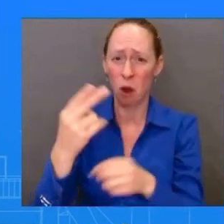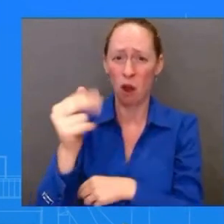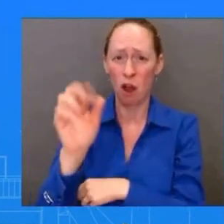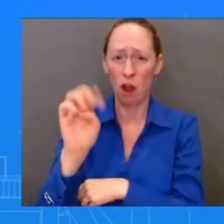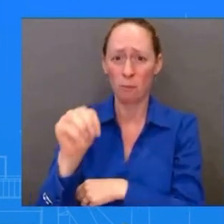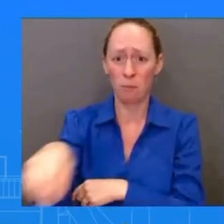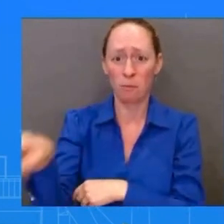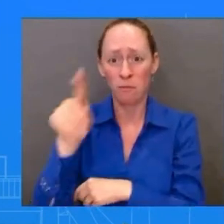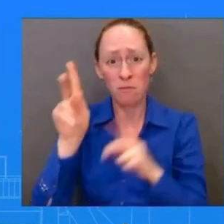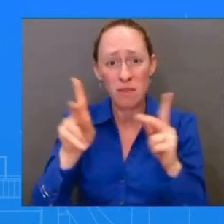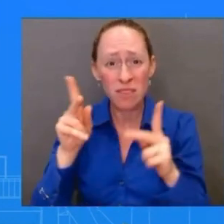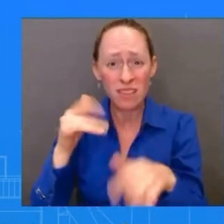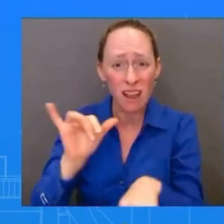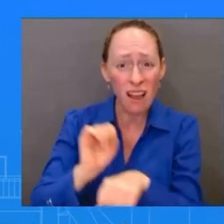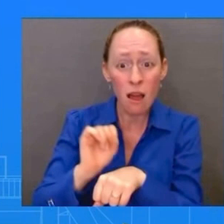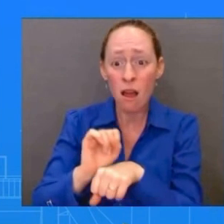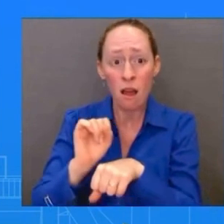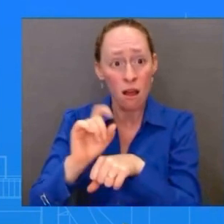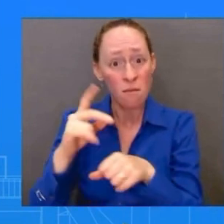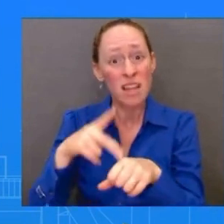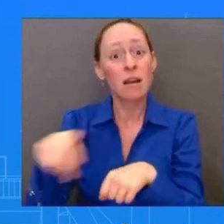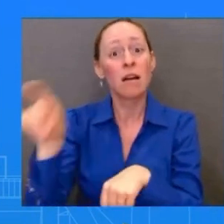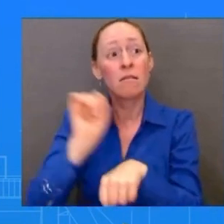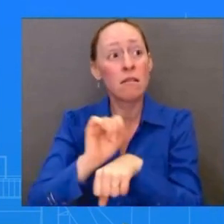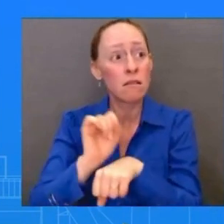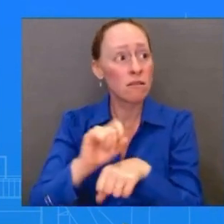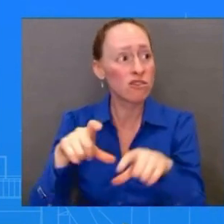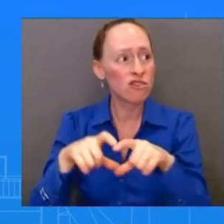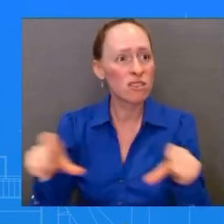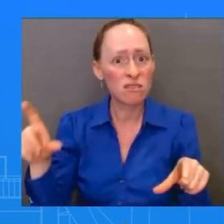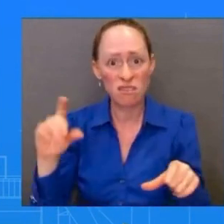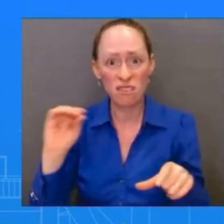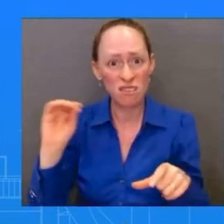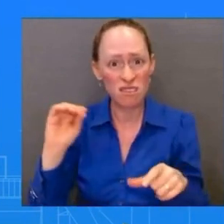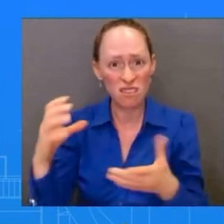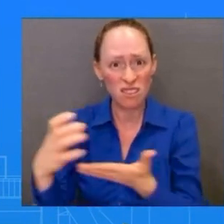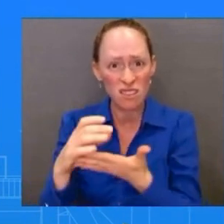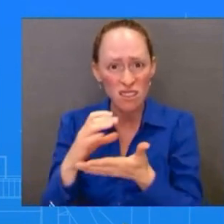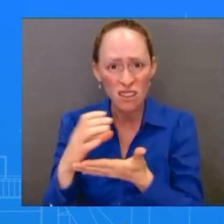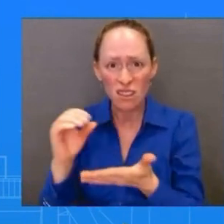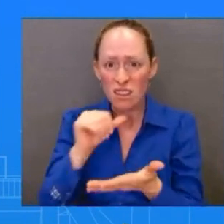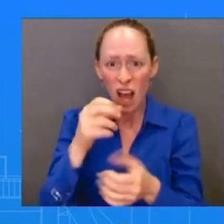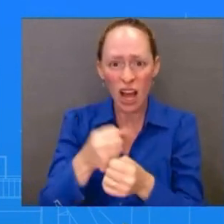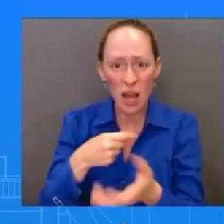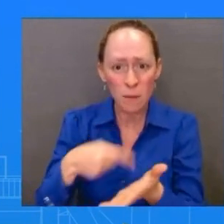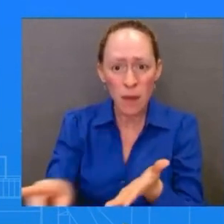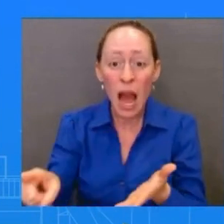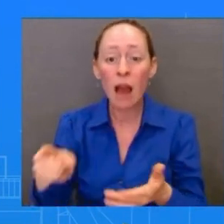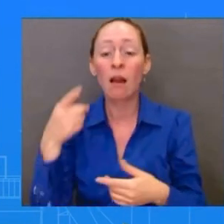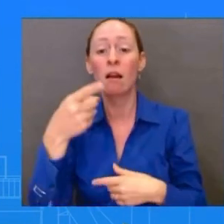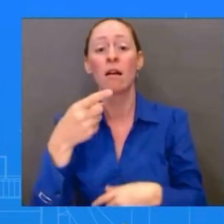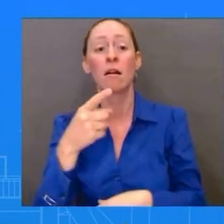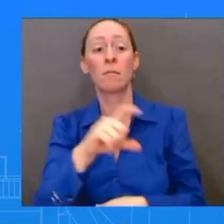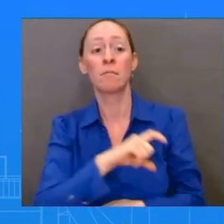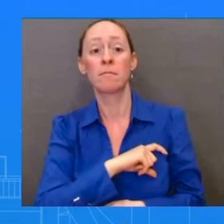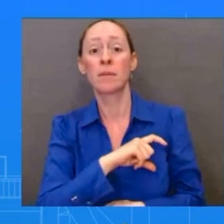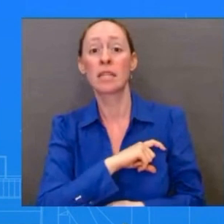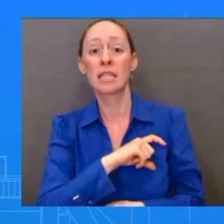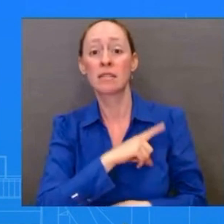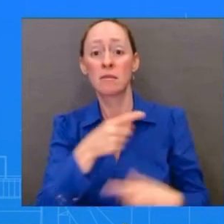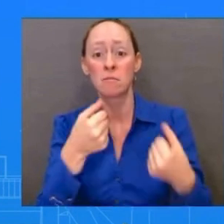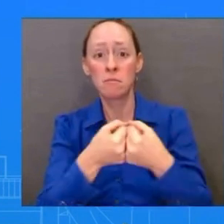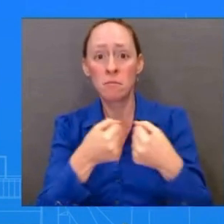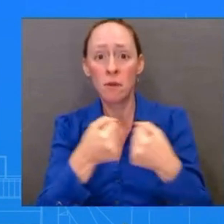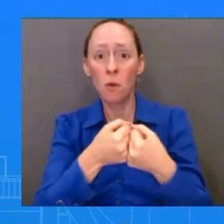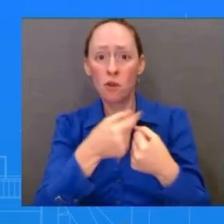high-stakes, real-life crises like fentanyl and natural disasters. As part of this unity agenda, the President,